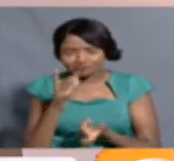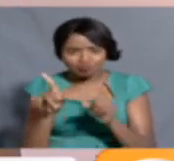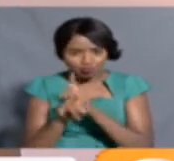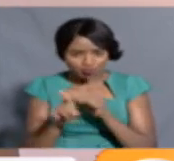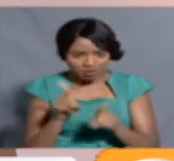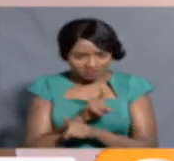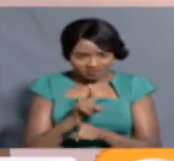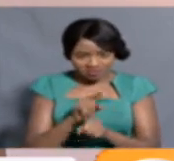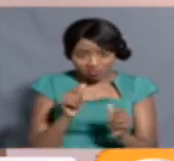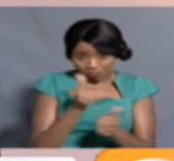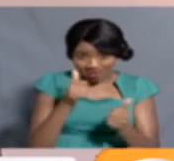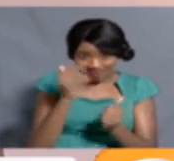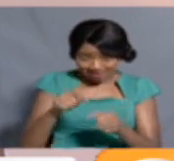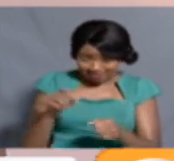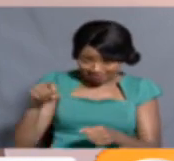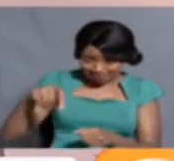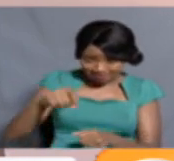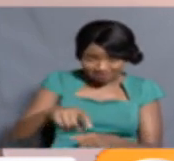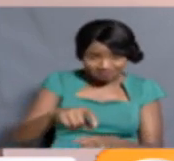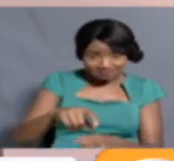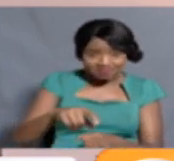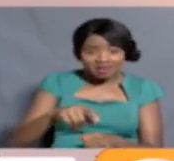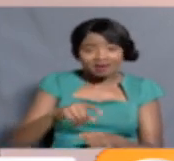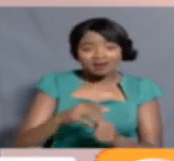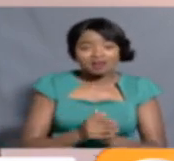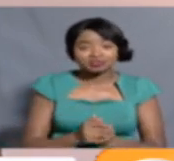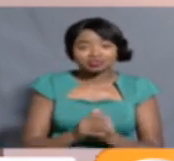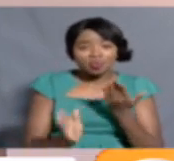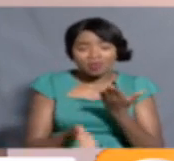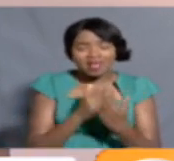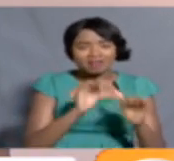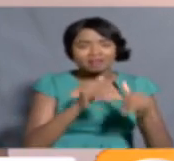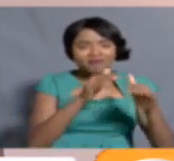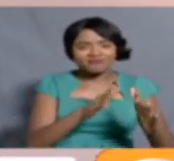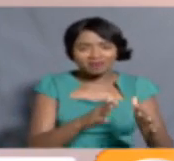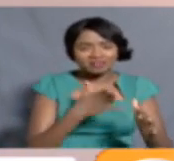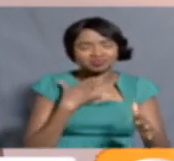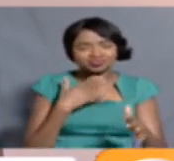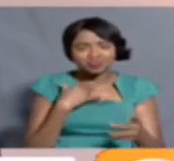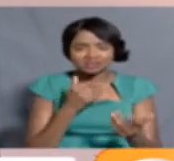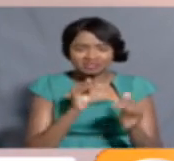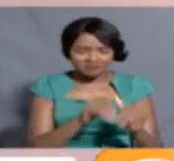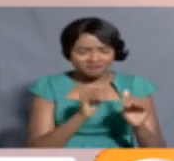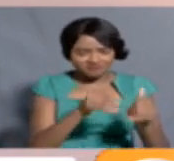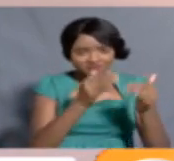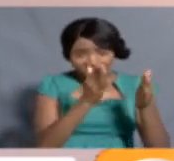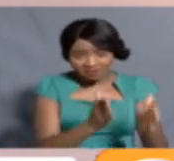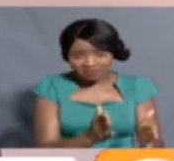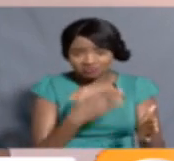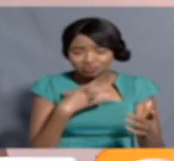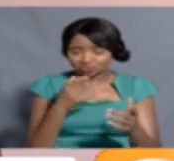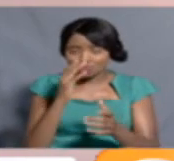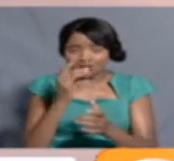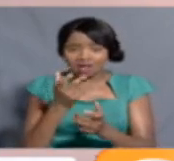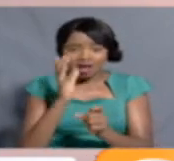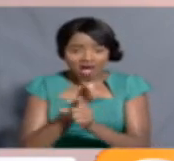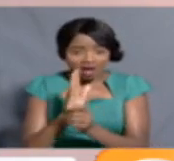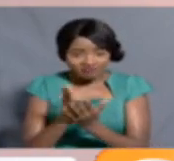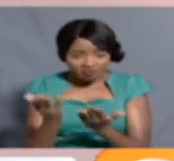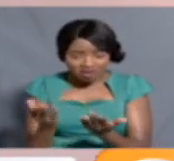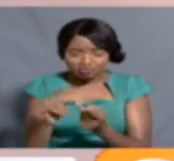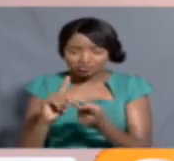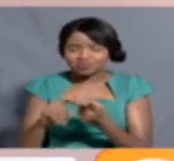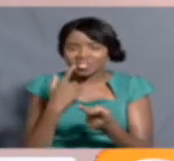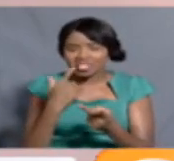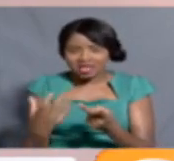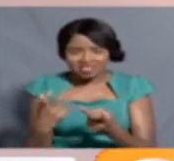then move away from the dependence on maize to start growing crops of higher yield, like tomatoes, like avocados. I mean, this is a country